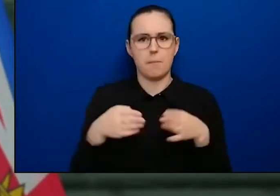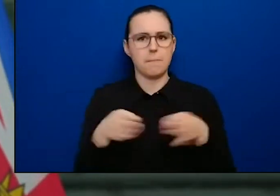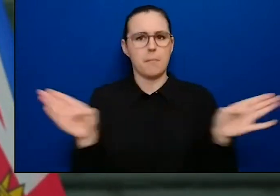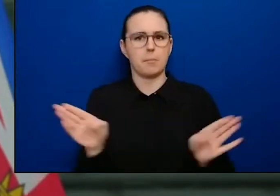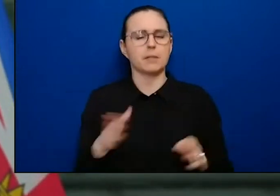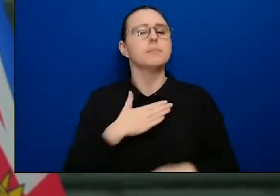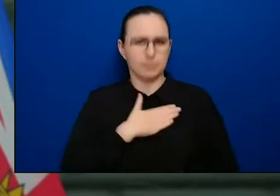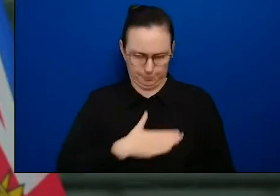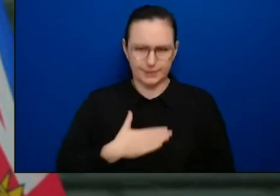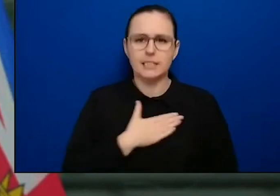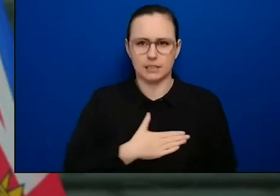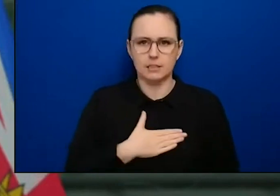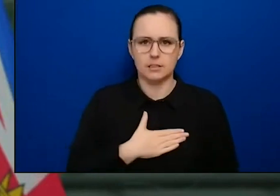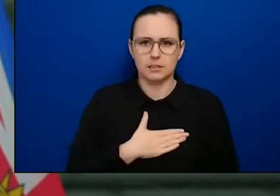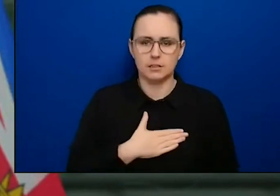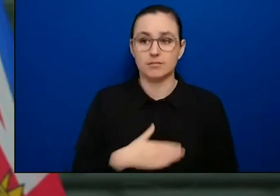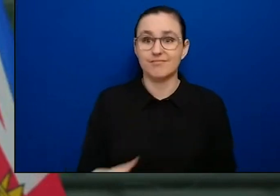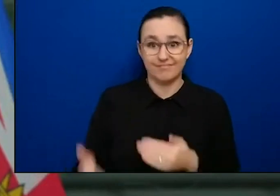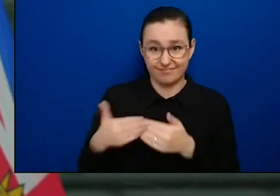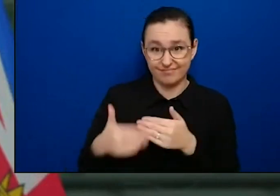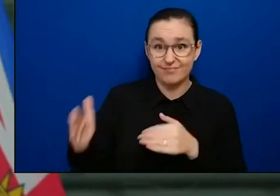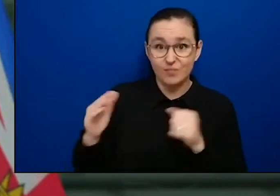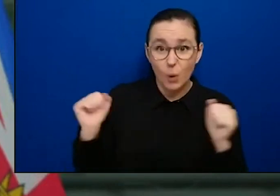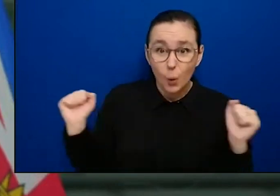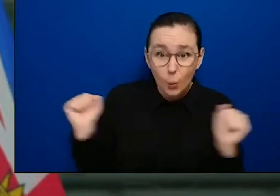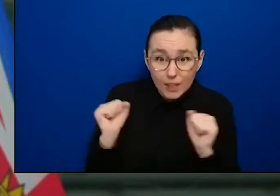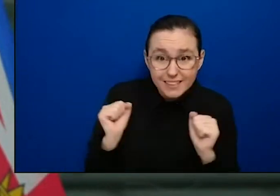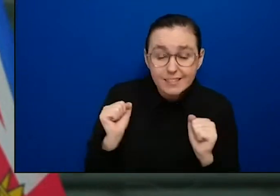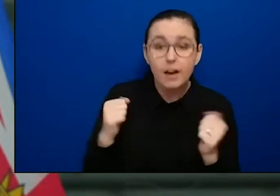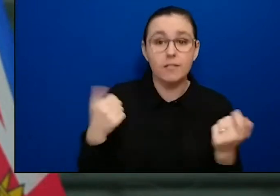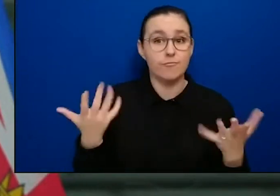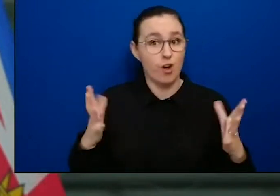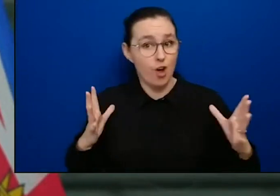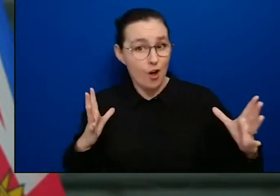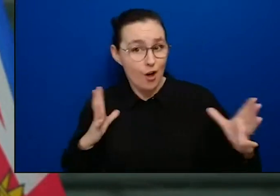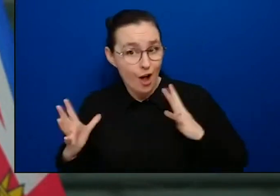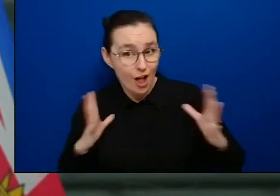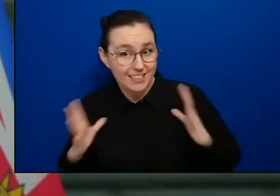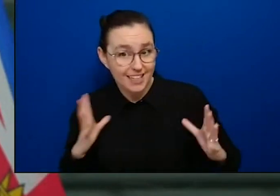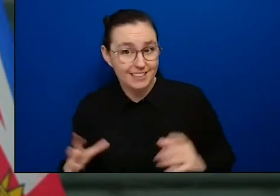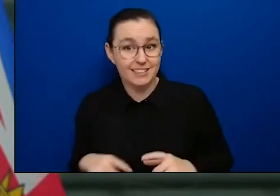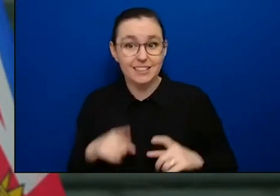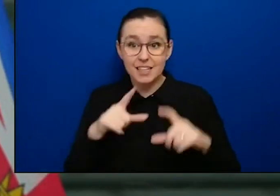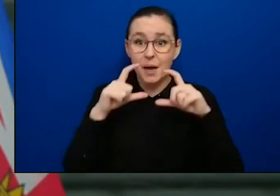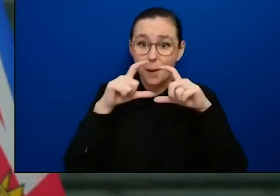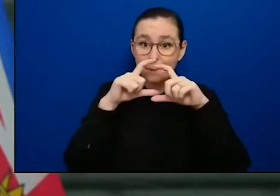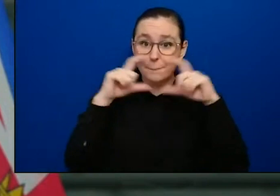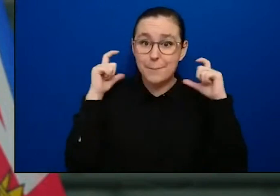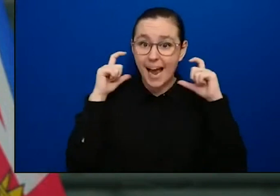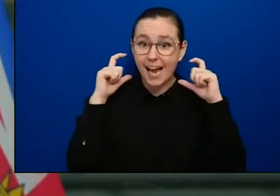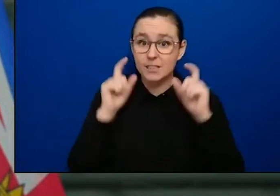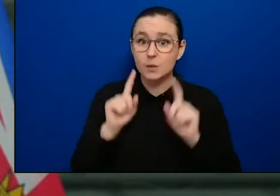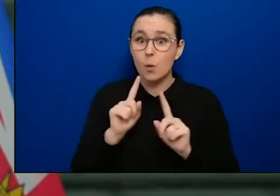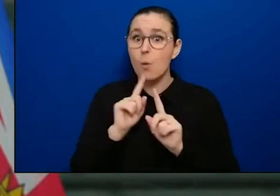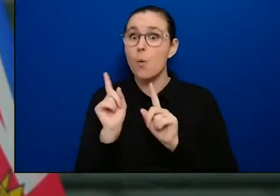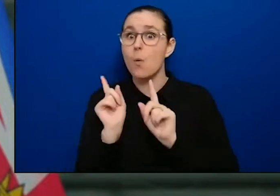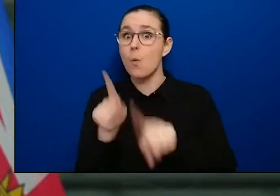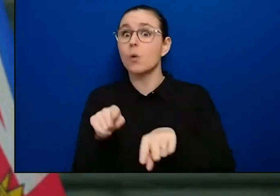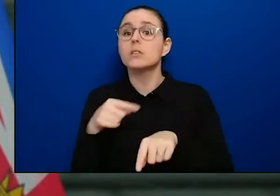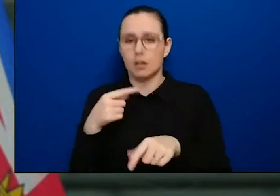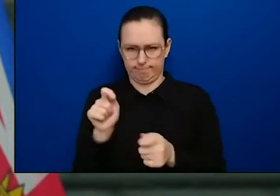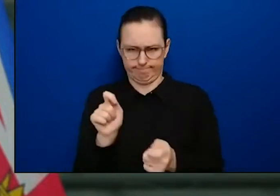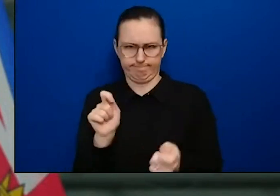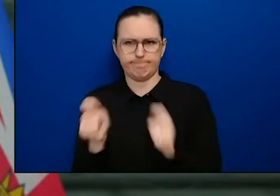season, I am amending the mask order to include a requirement that participants attending worship